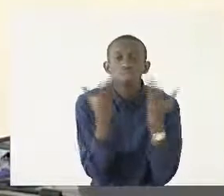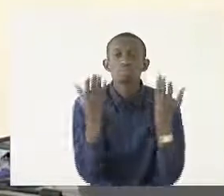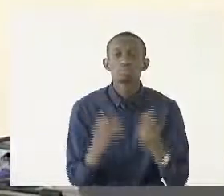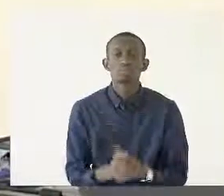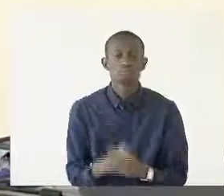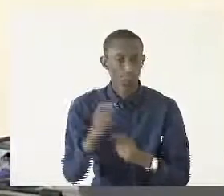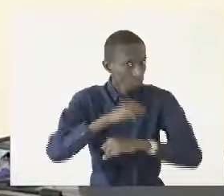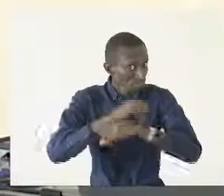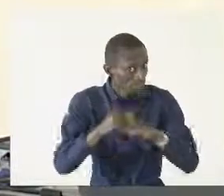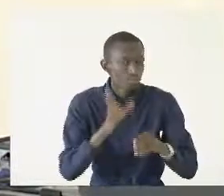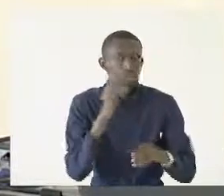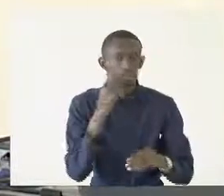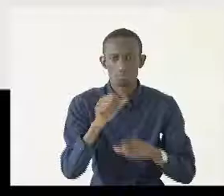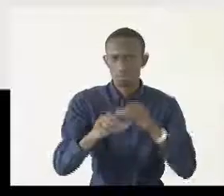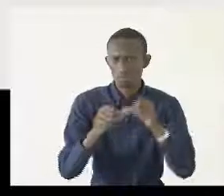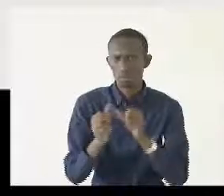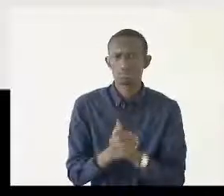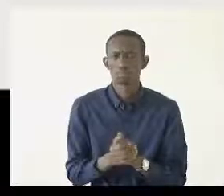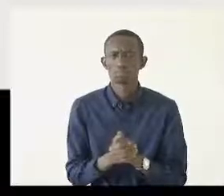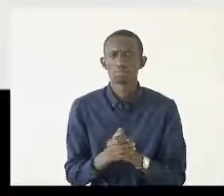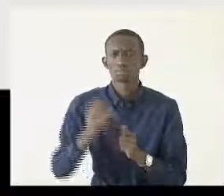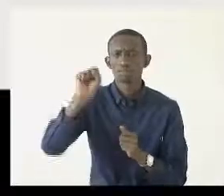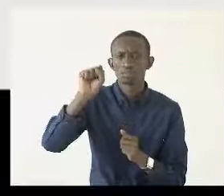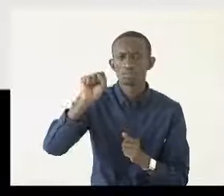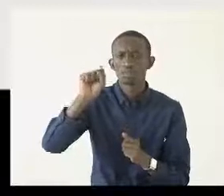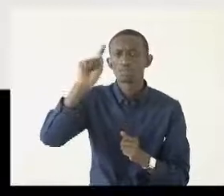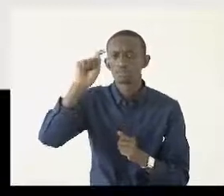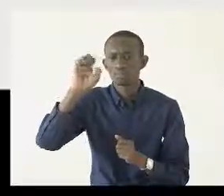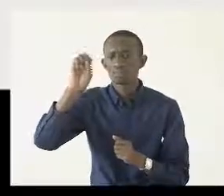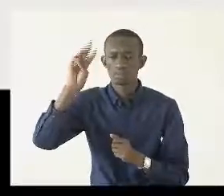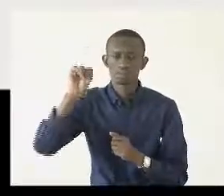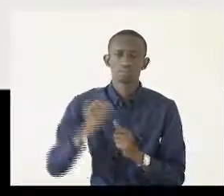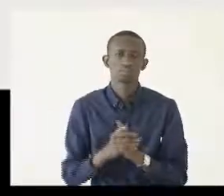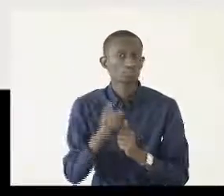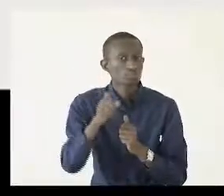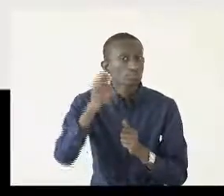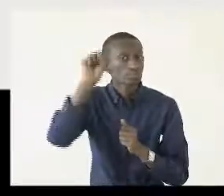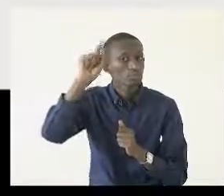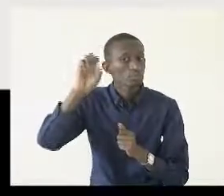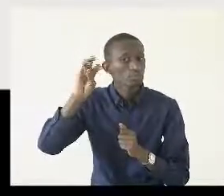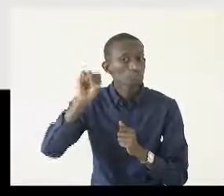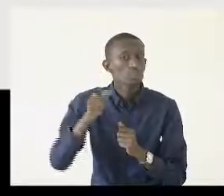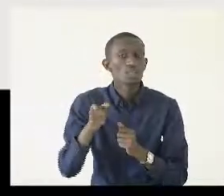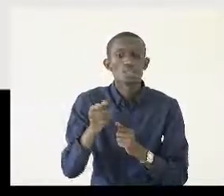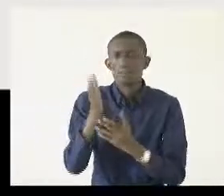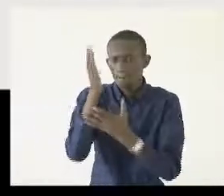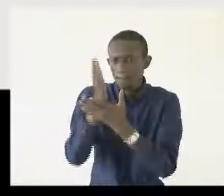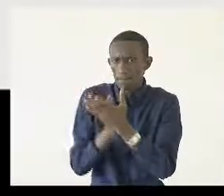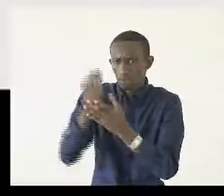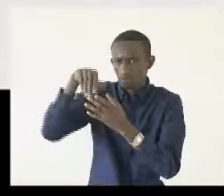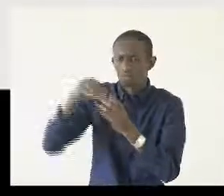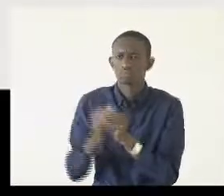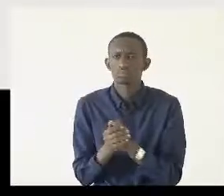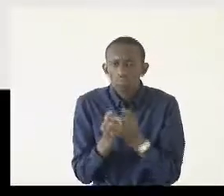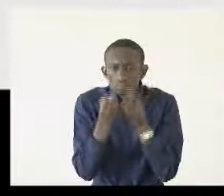Students, let us talk about the stem. Remember, the stem is part of flowering plant,